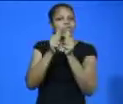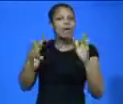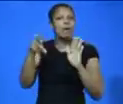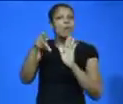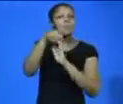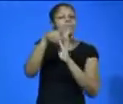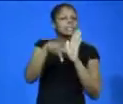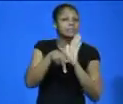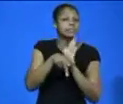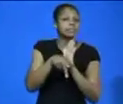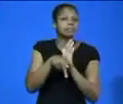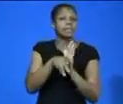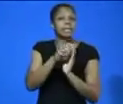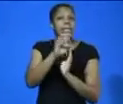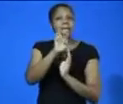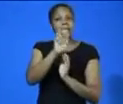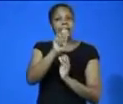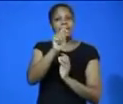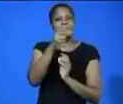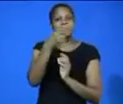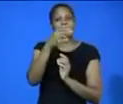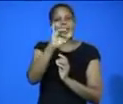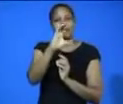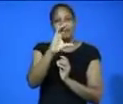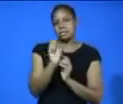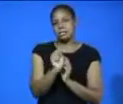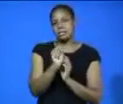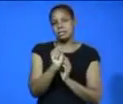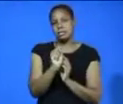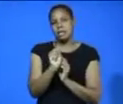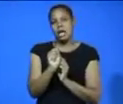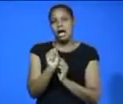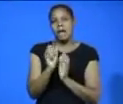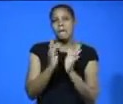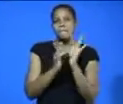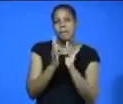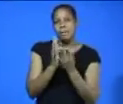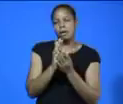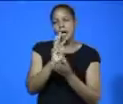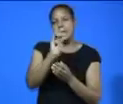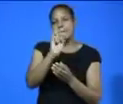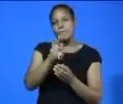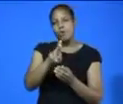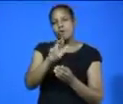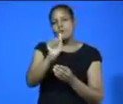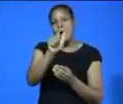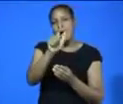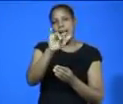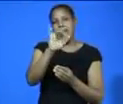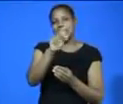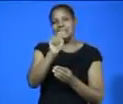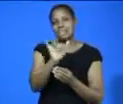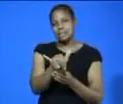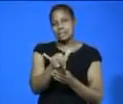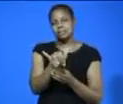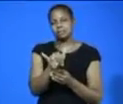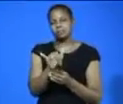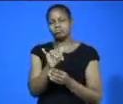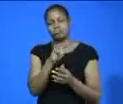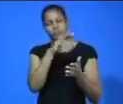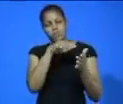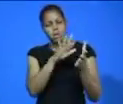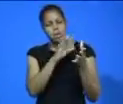principle, ethics, and biblical morality. Look at the Old Testament